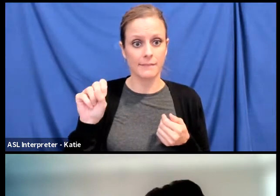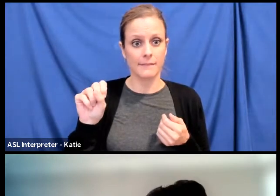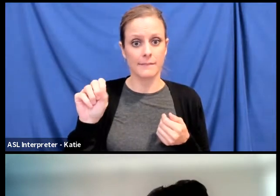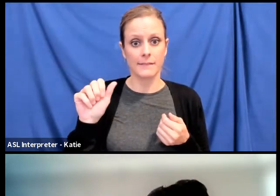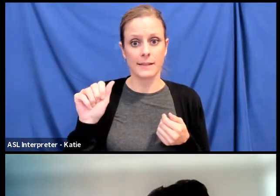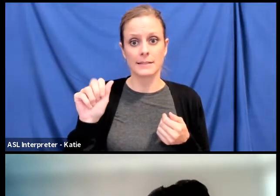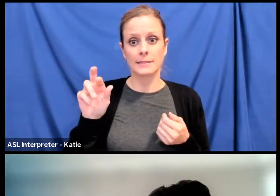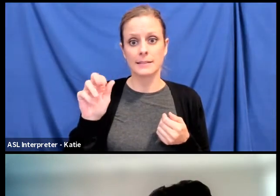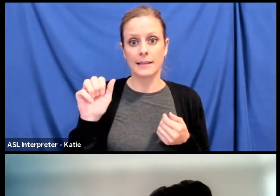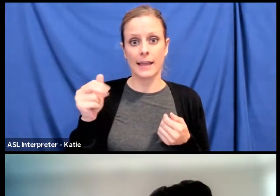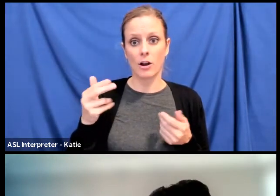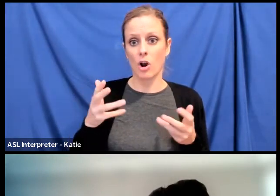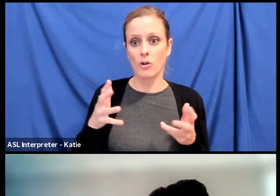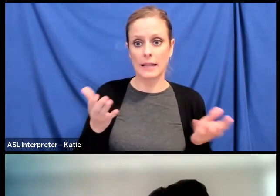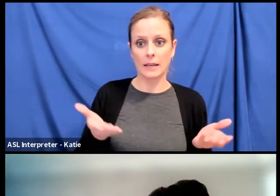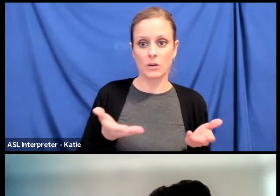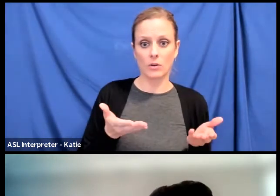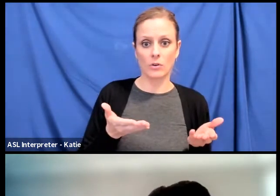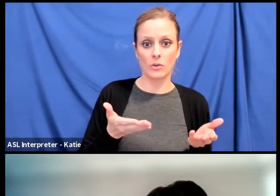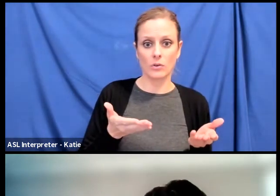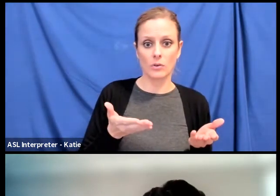Go ahead.